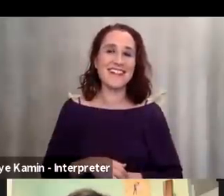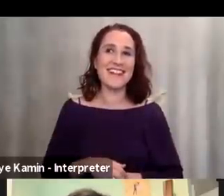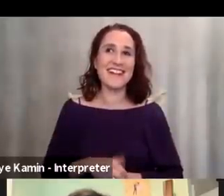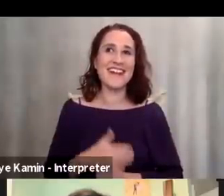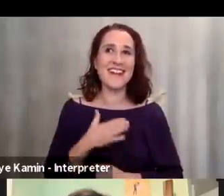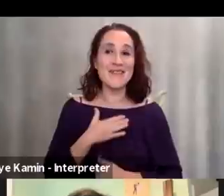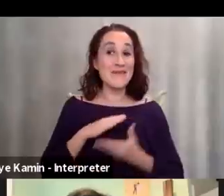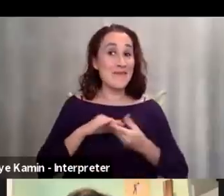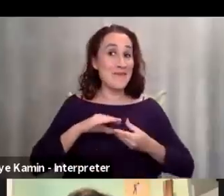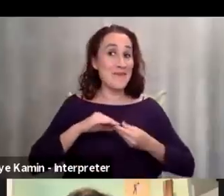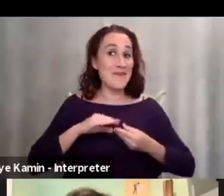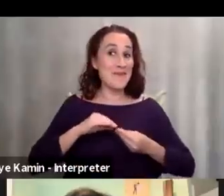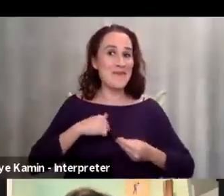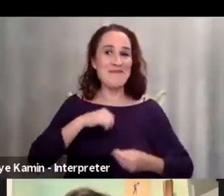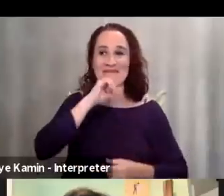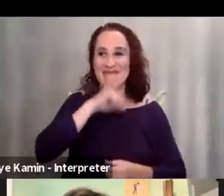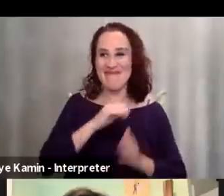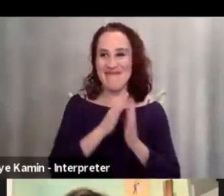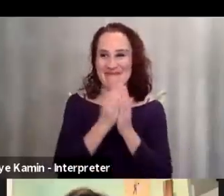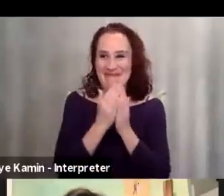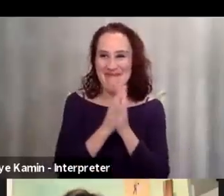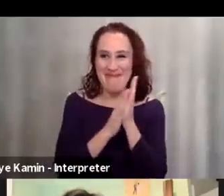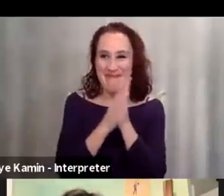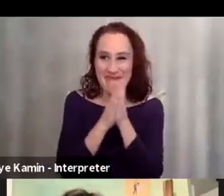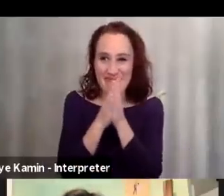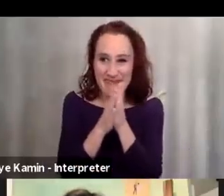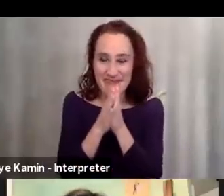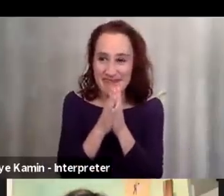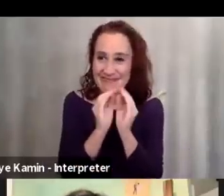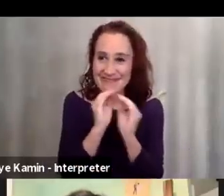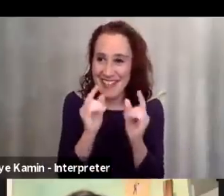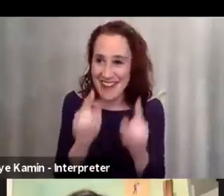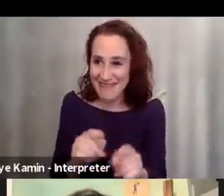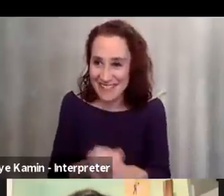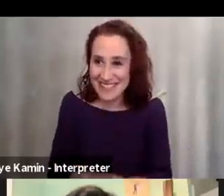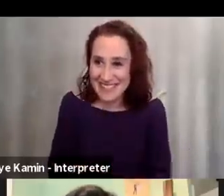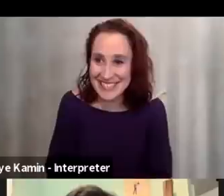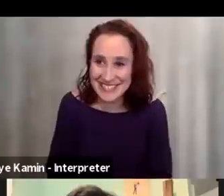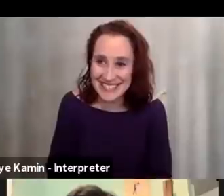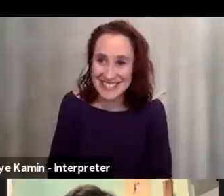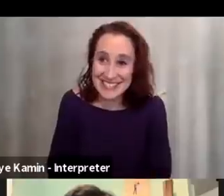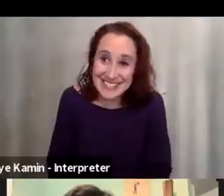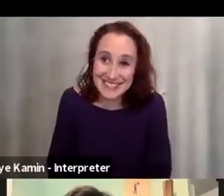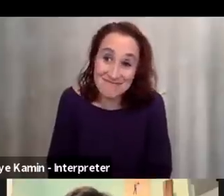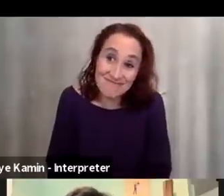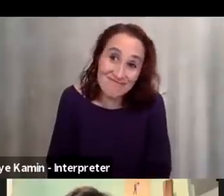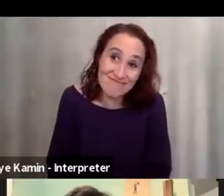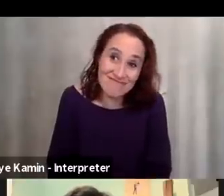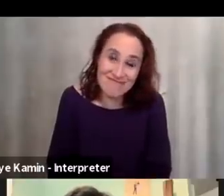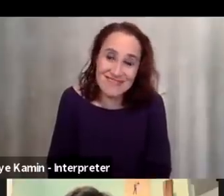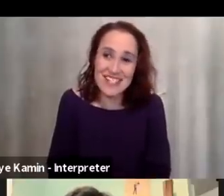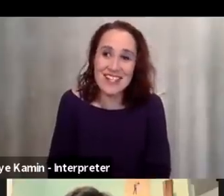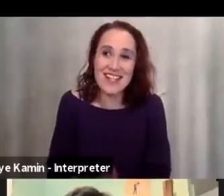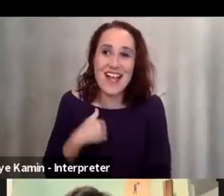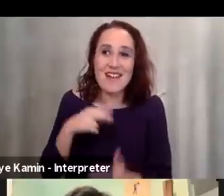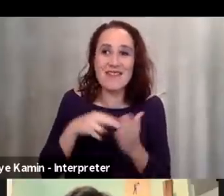saying, like, I too love books where officially nothing happens. And, you know, I've certainly read reviews